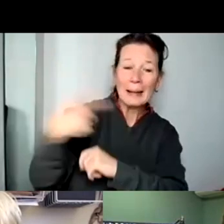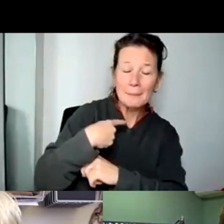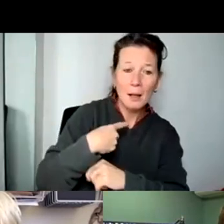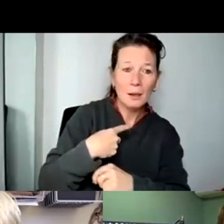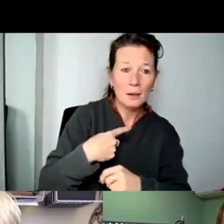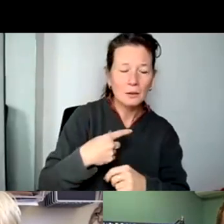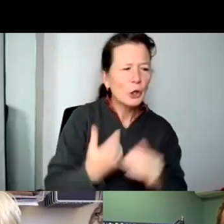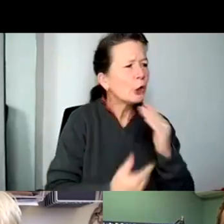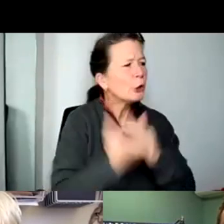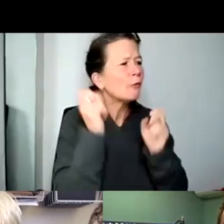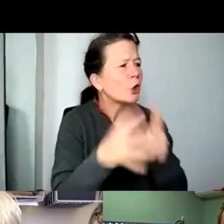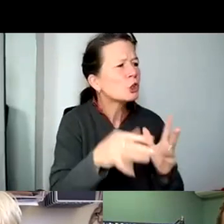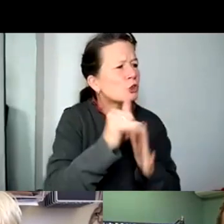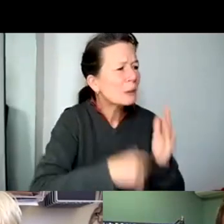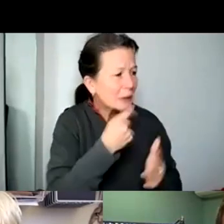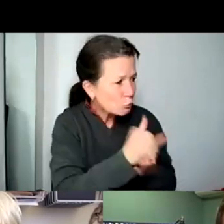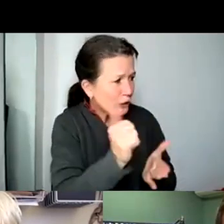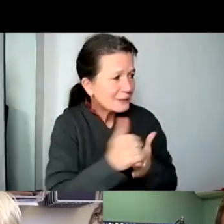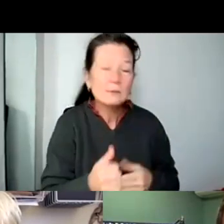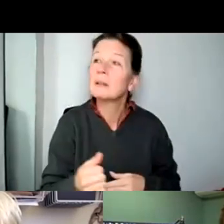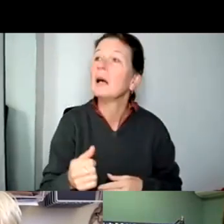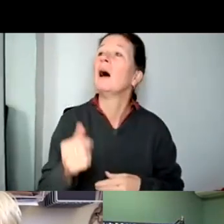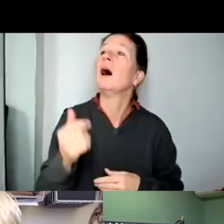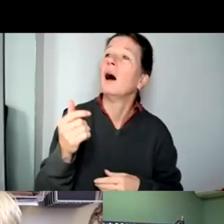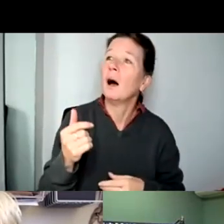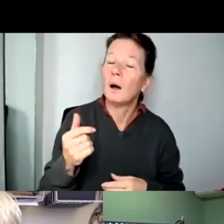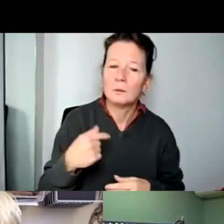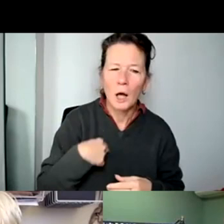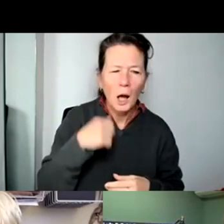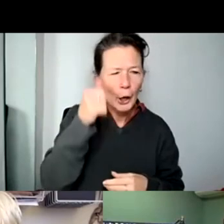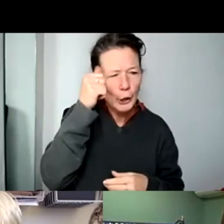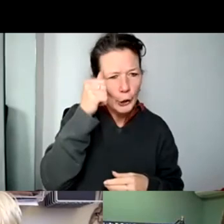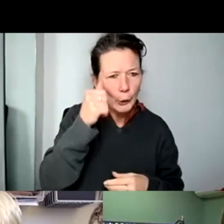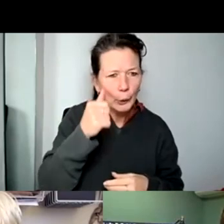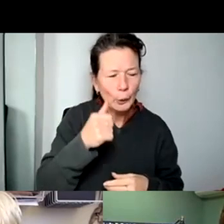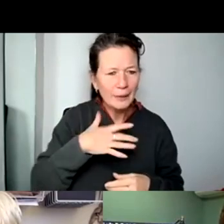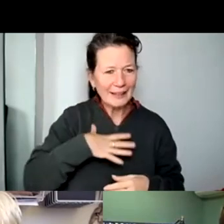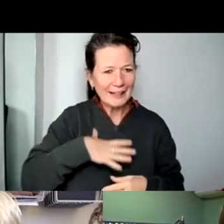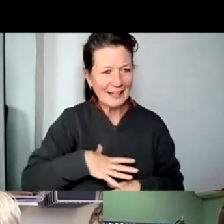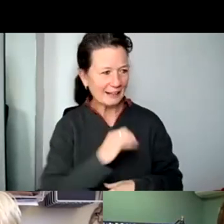please?" I knew the needs of my client, and the producer didn't